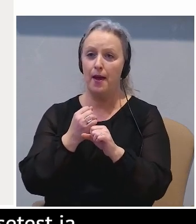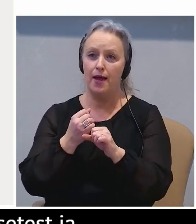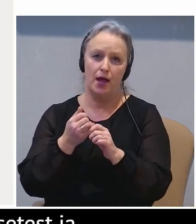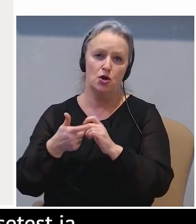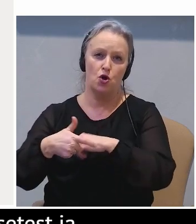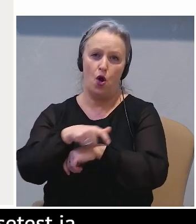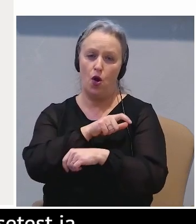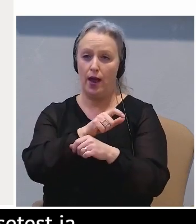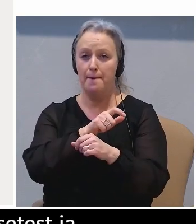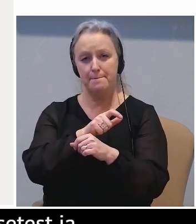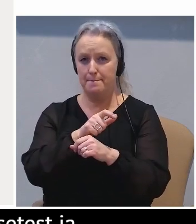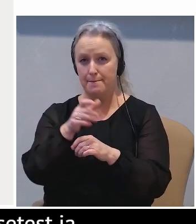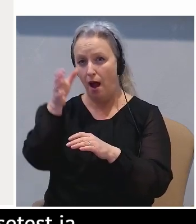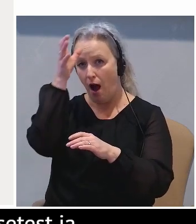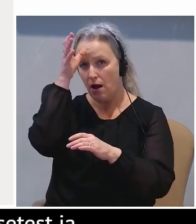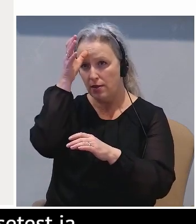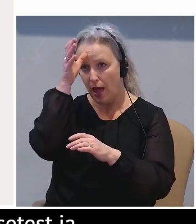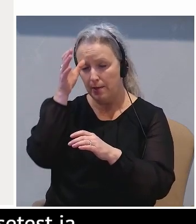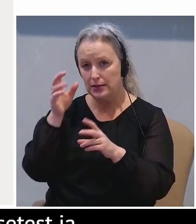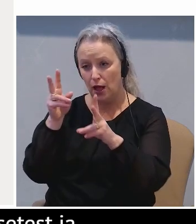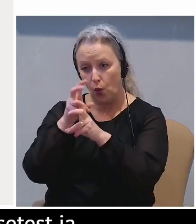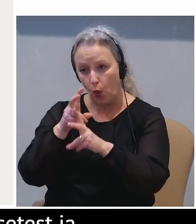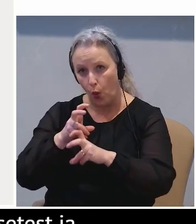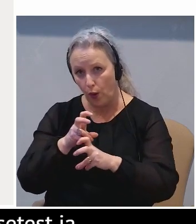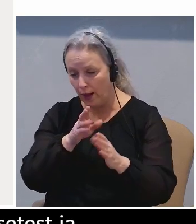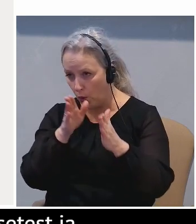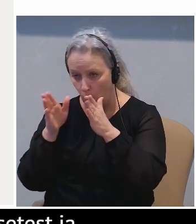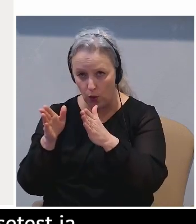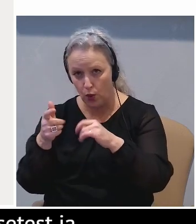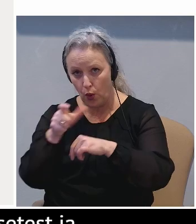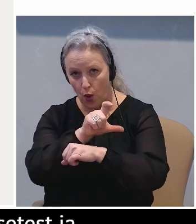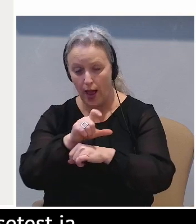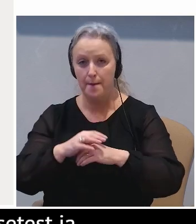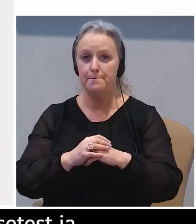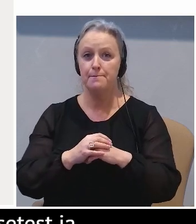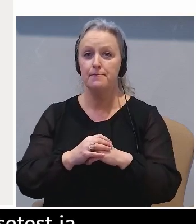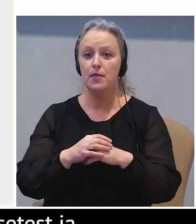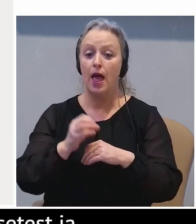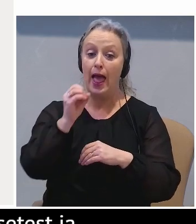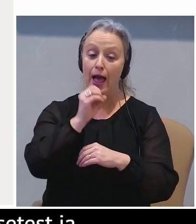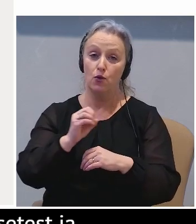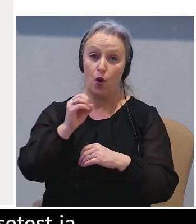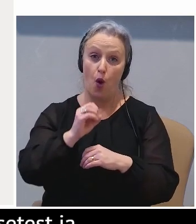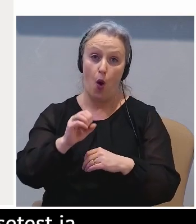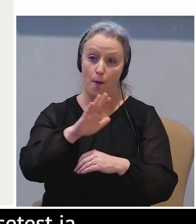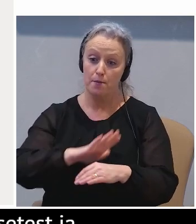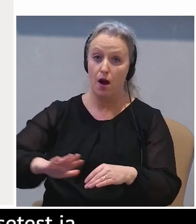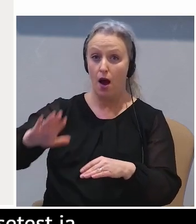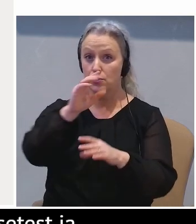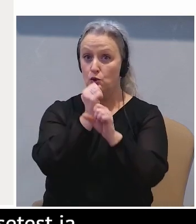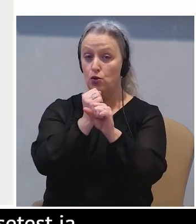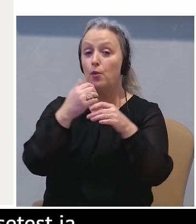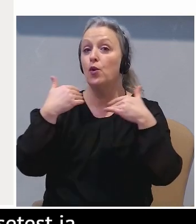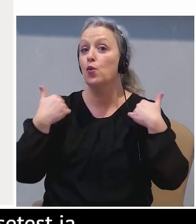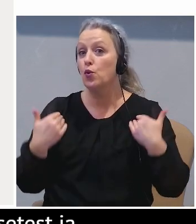studies. How we work in Europe and how we support also multinational clinical trials for rare diseases. I will talk about